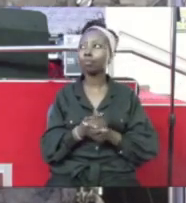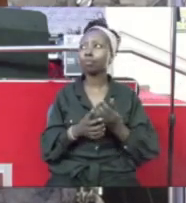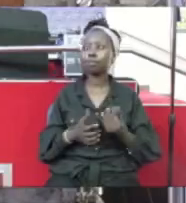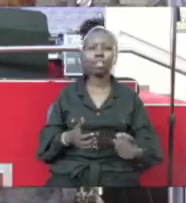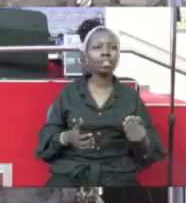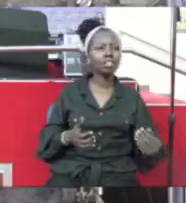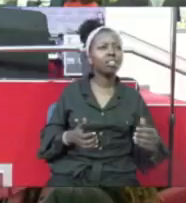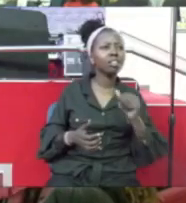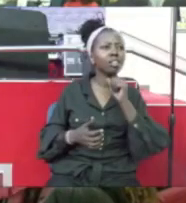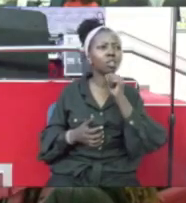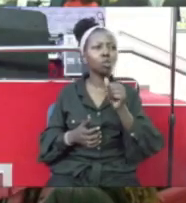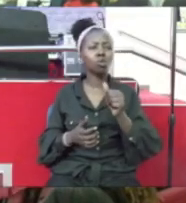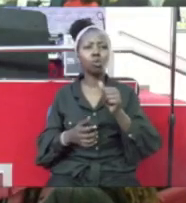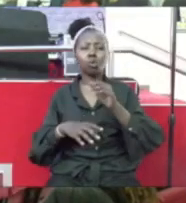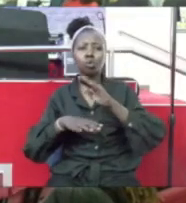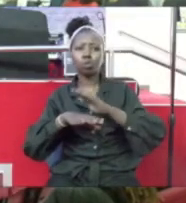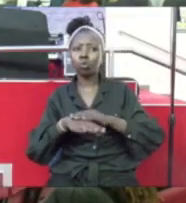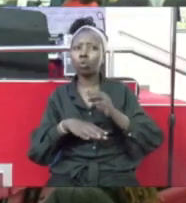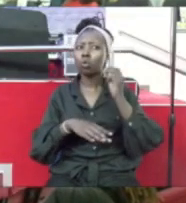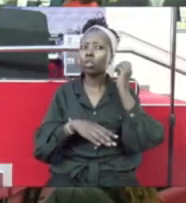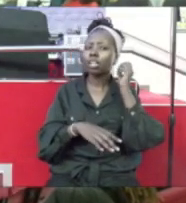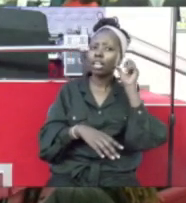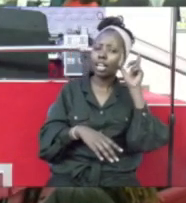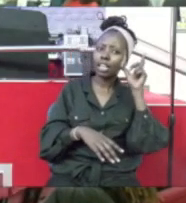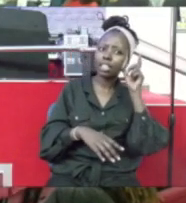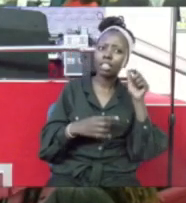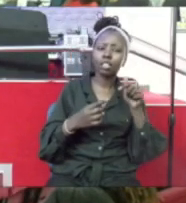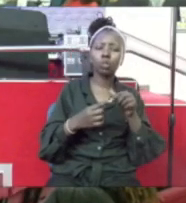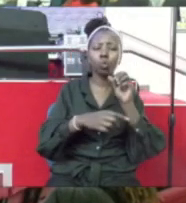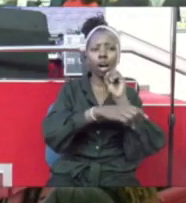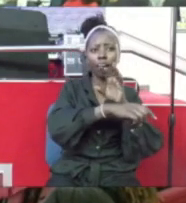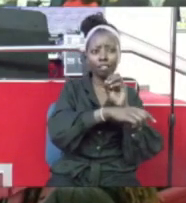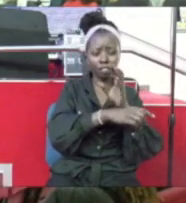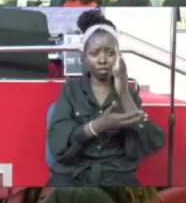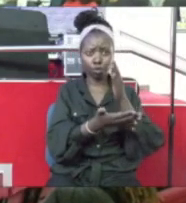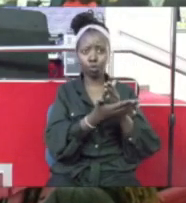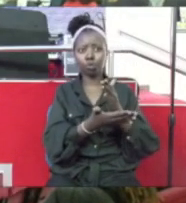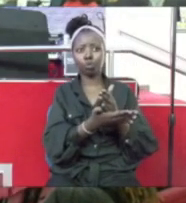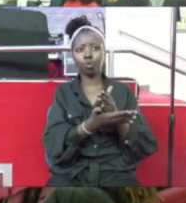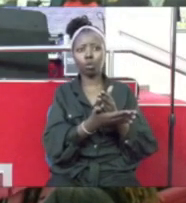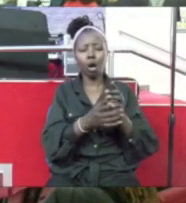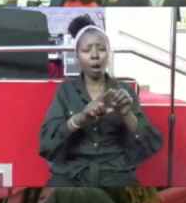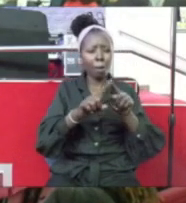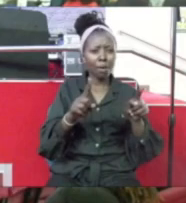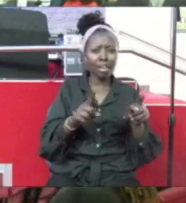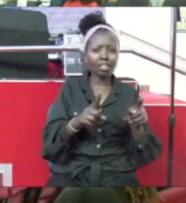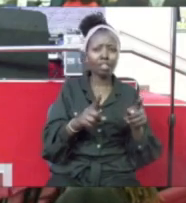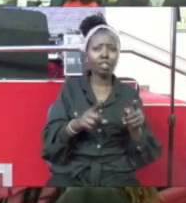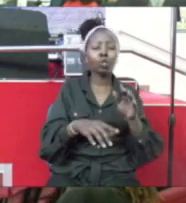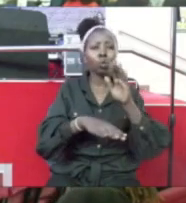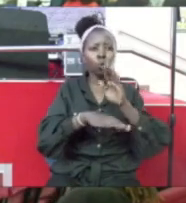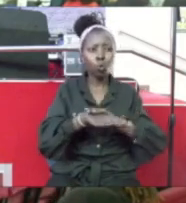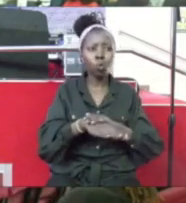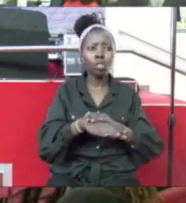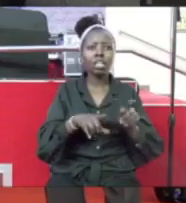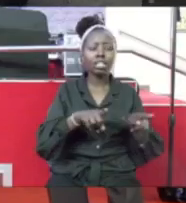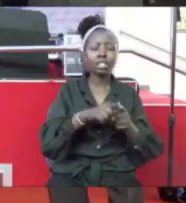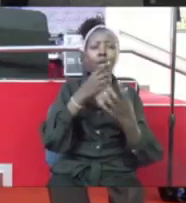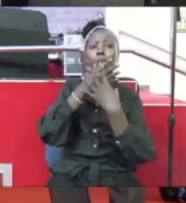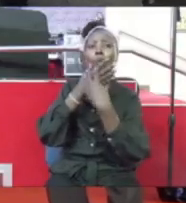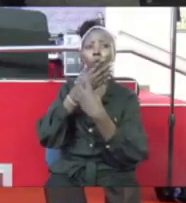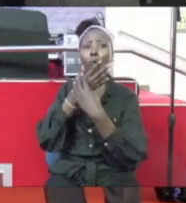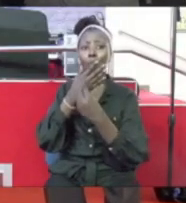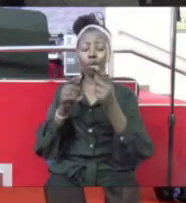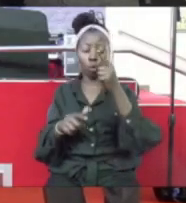good at listening to advice. Watoto si wazuri sana kusikiza ushauri. But they are very good imitators. Lakini huwa ni wazuri